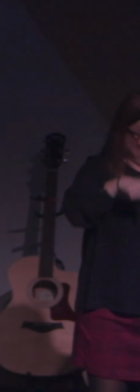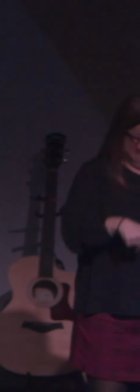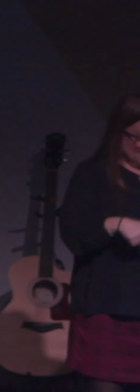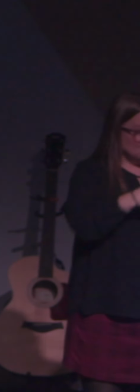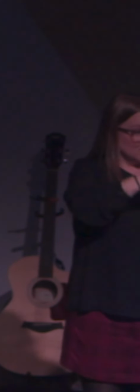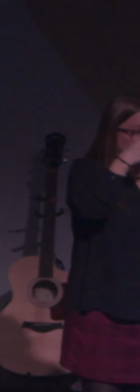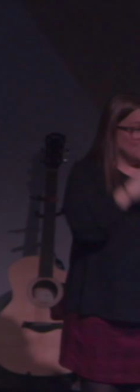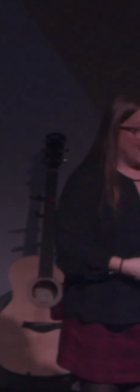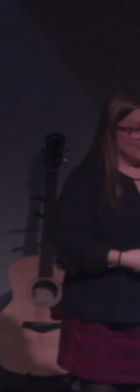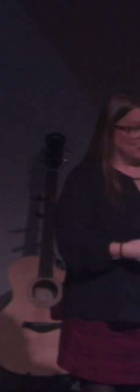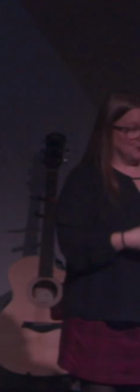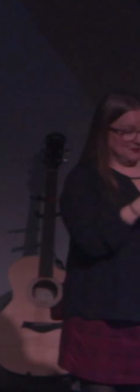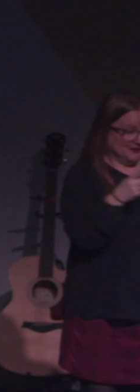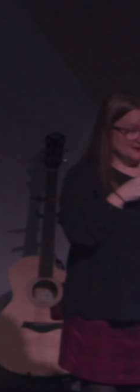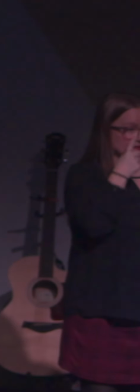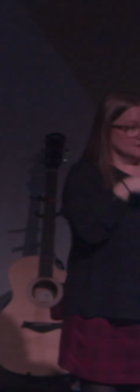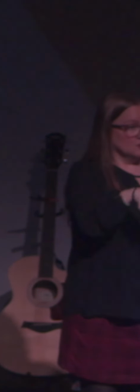destination.